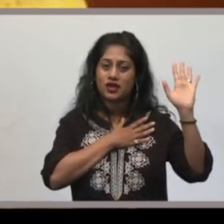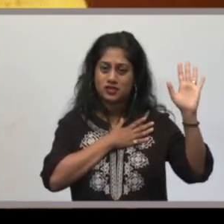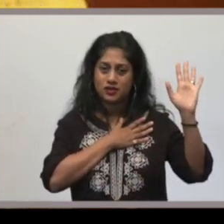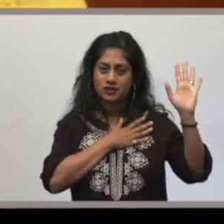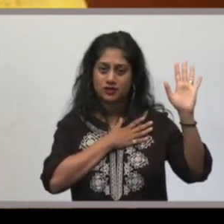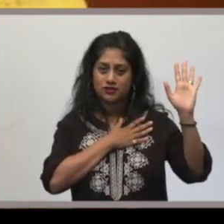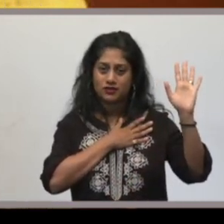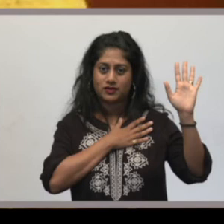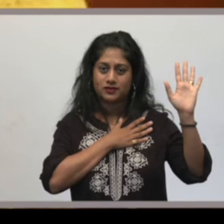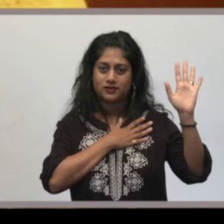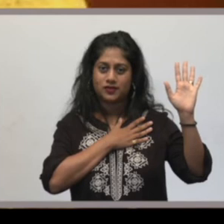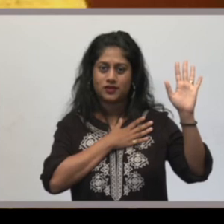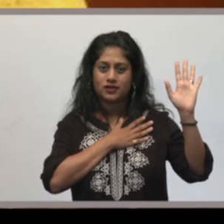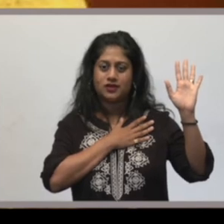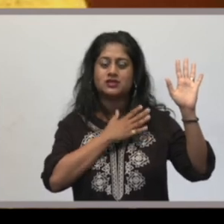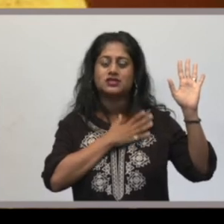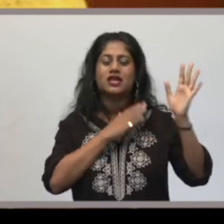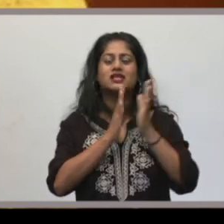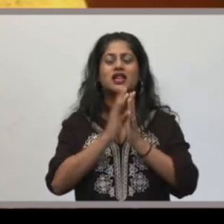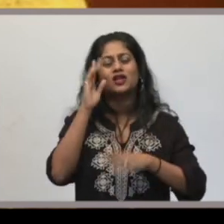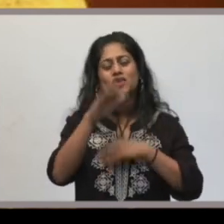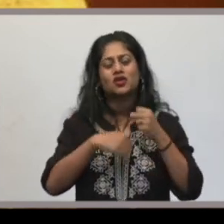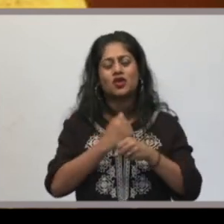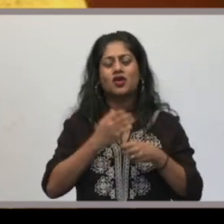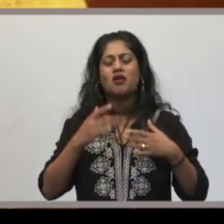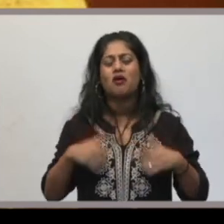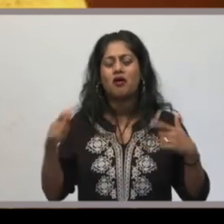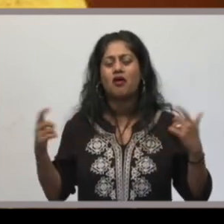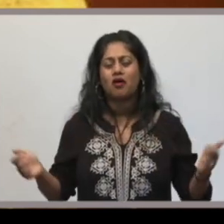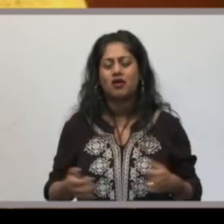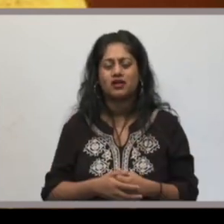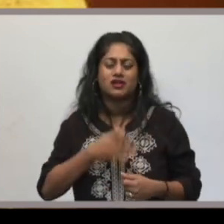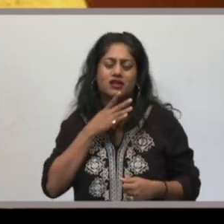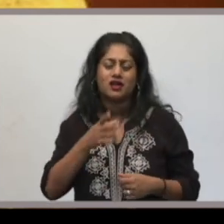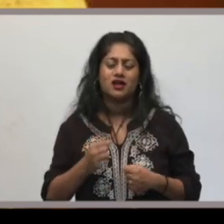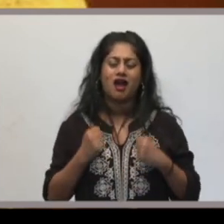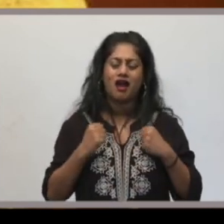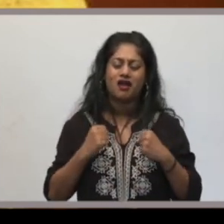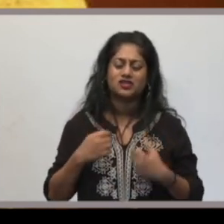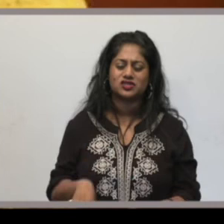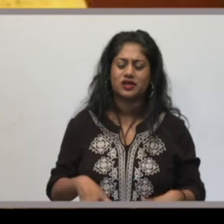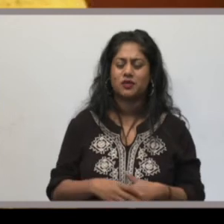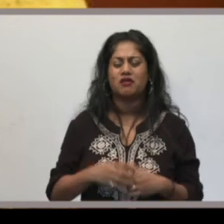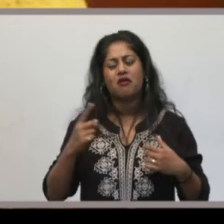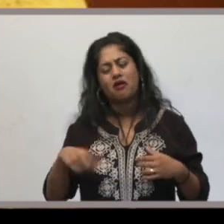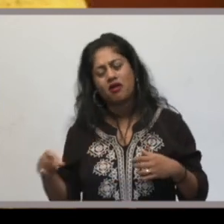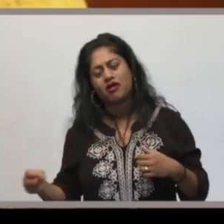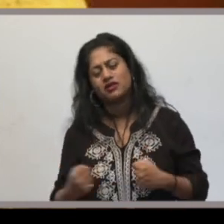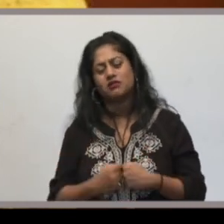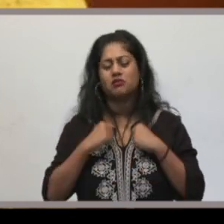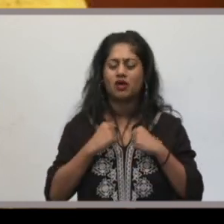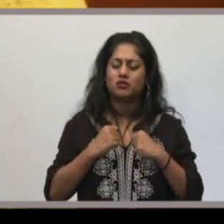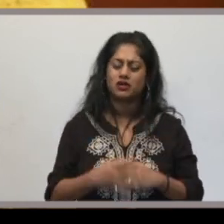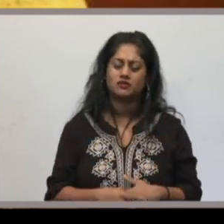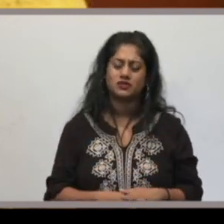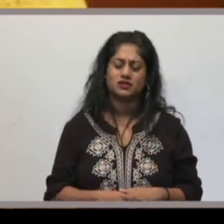but believe in your heart. Father, I bring my brother, my sister, I bring everyone listening to me right now. Lord, we pray to you, God